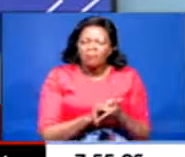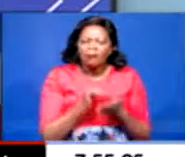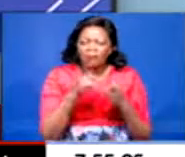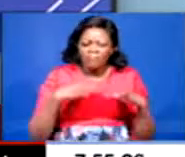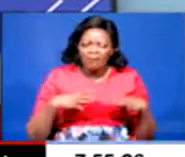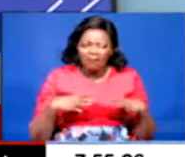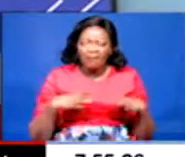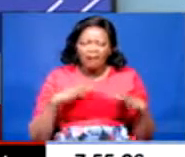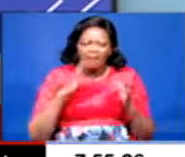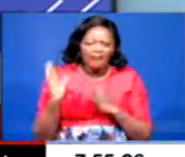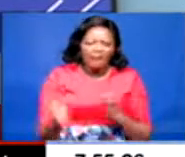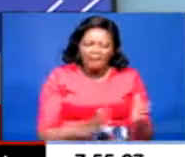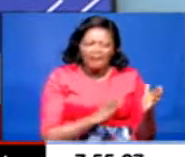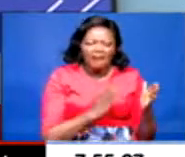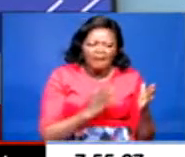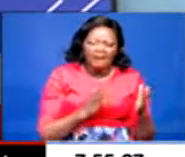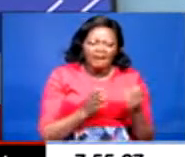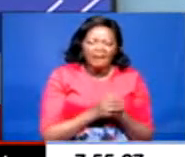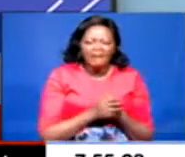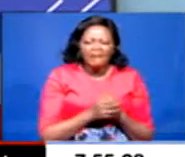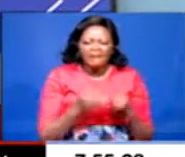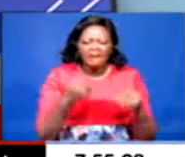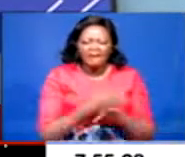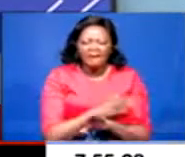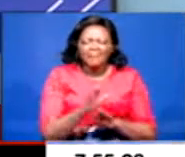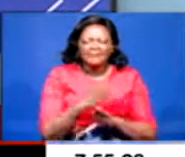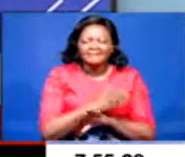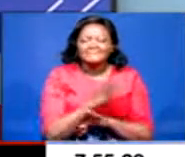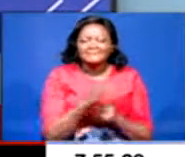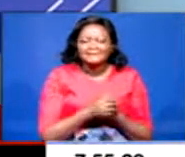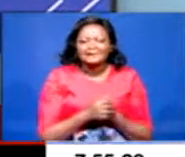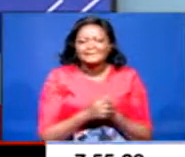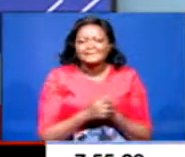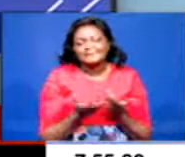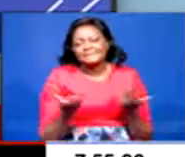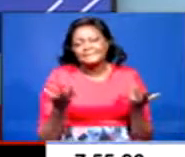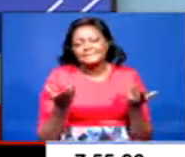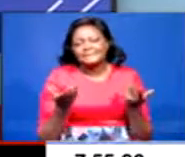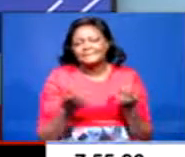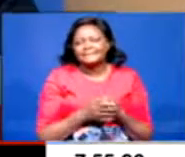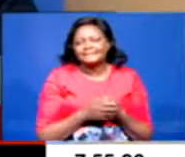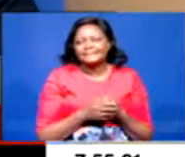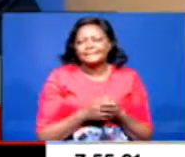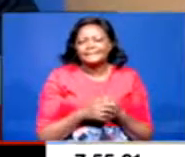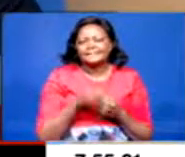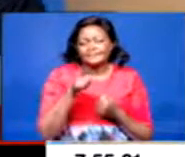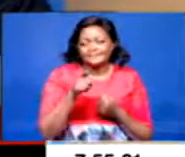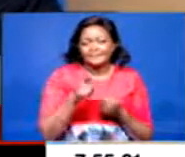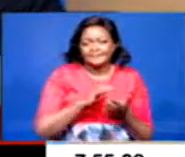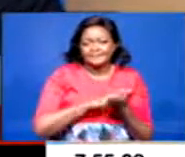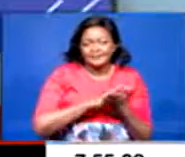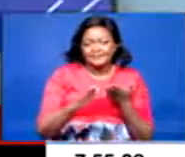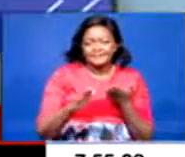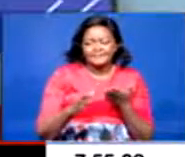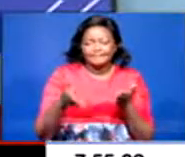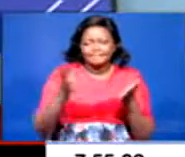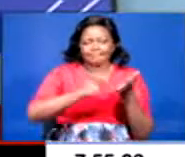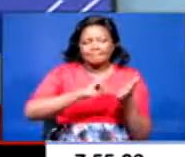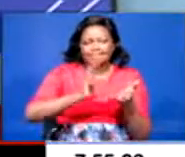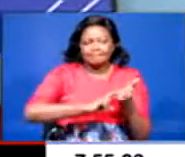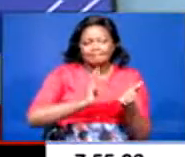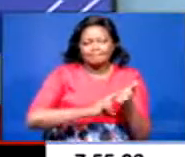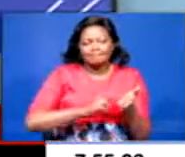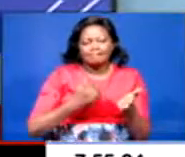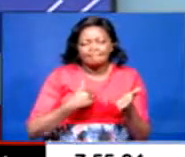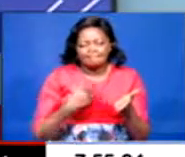were planning to rig us out. Yes, and so that is a very good... will be the excuse. The register would be the excuse, most